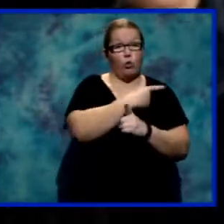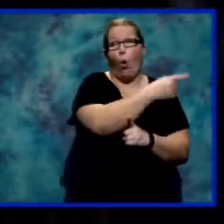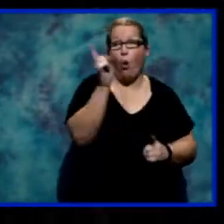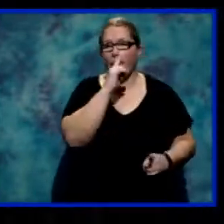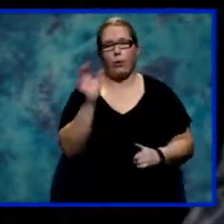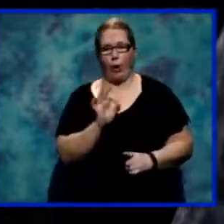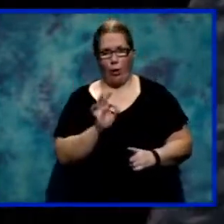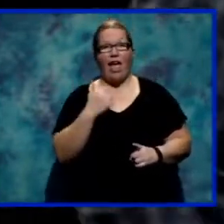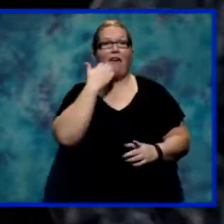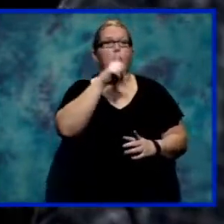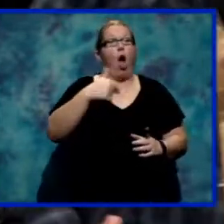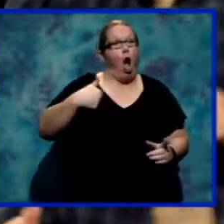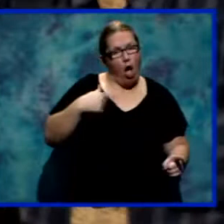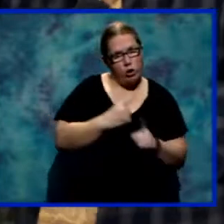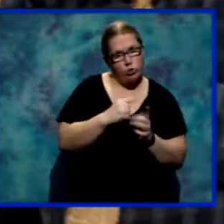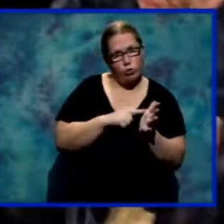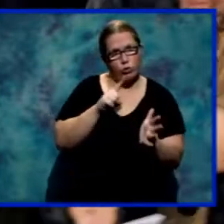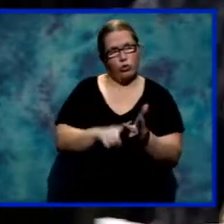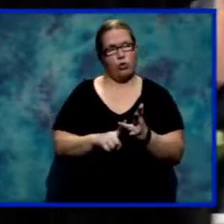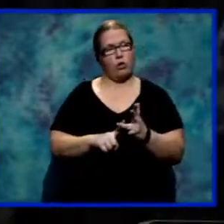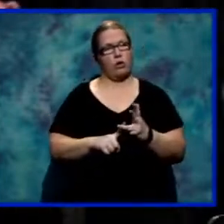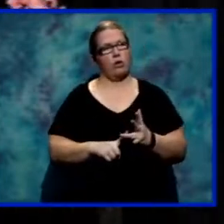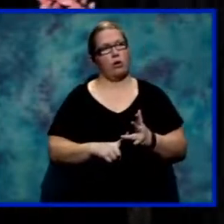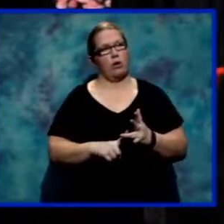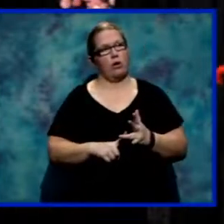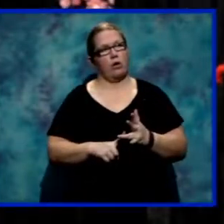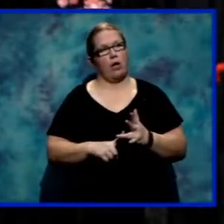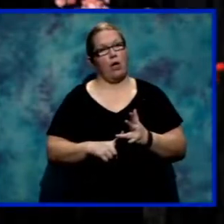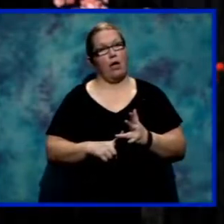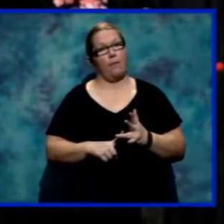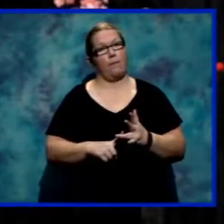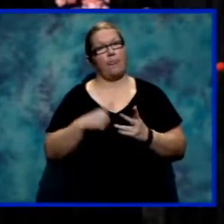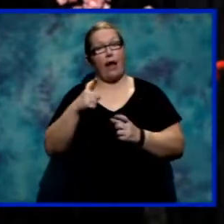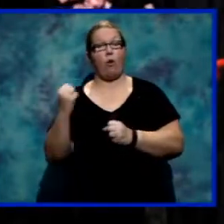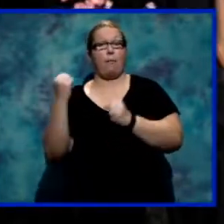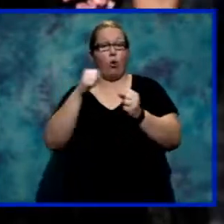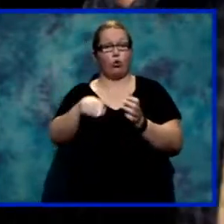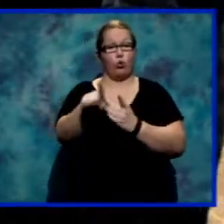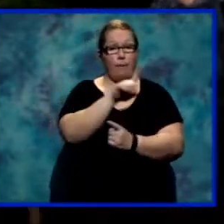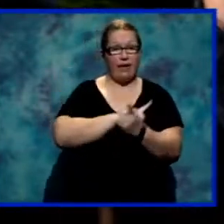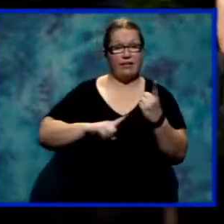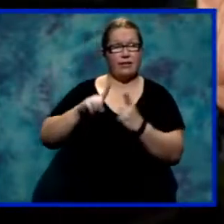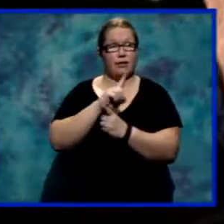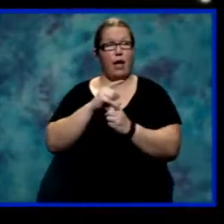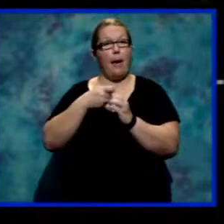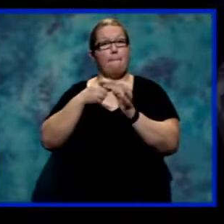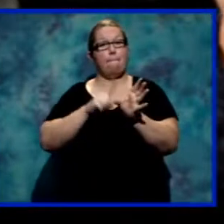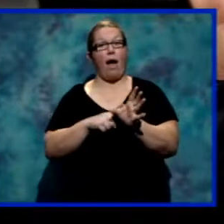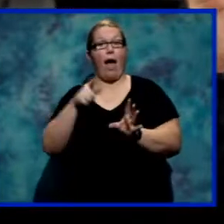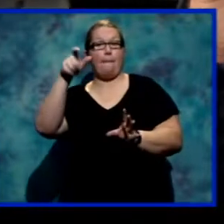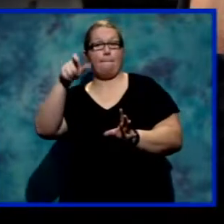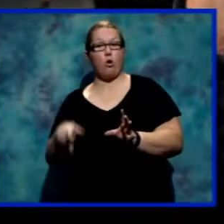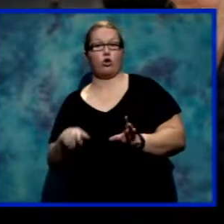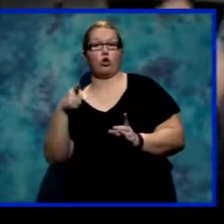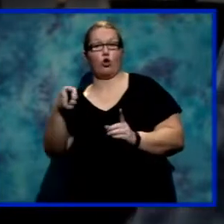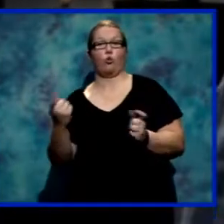spoke to. Everyone I spoke to was brought along to the meetings by someone who is